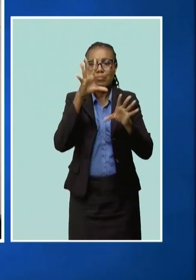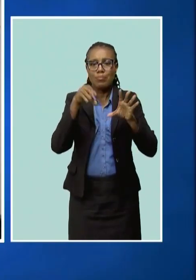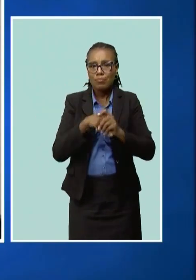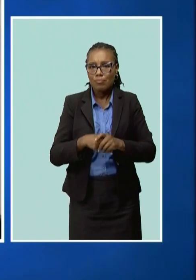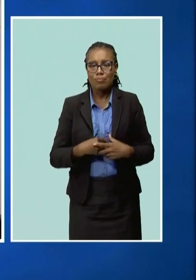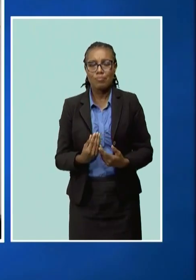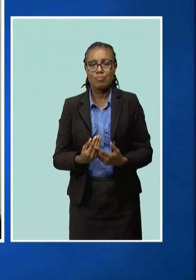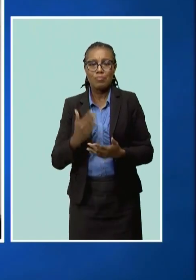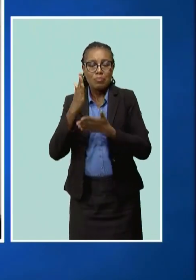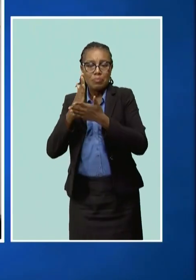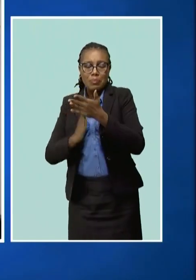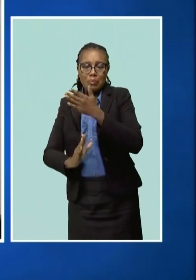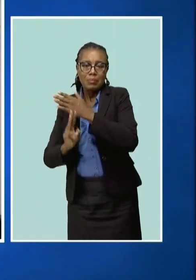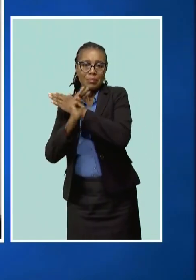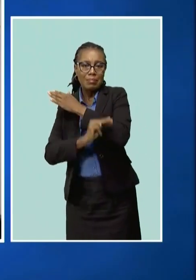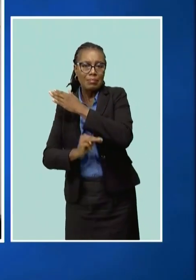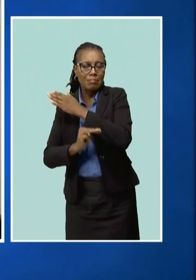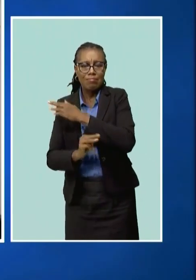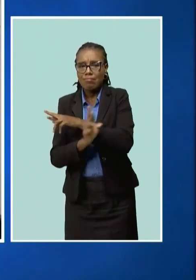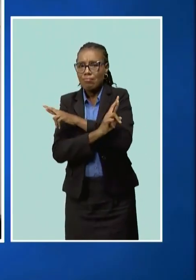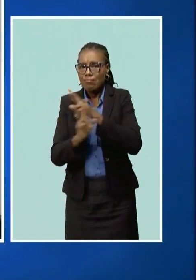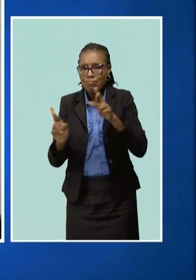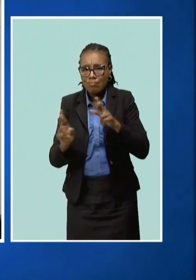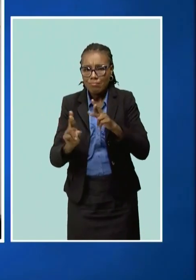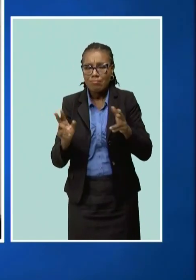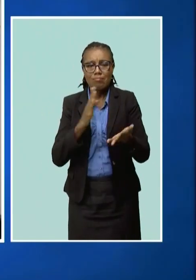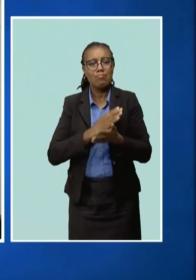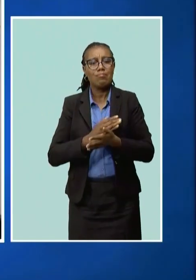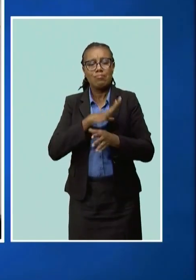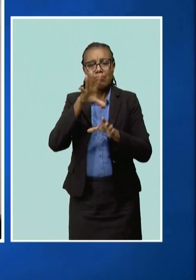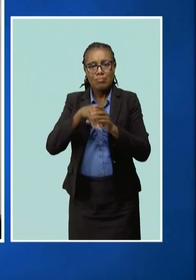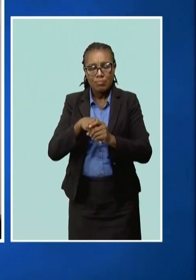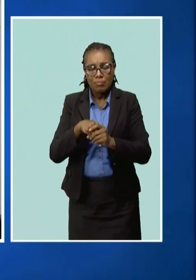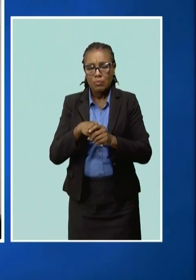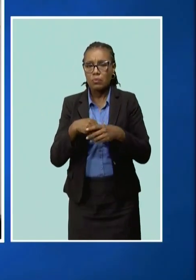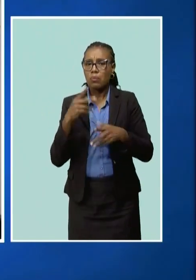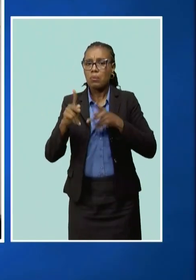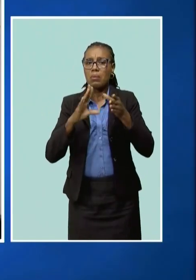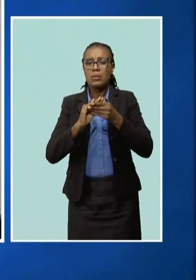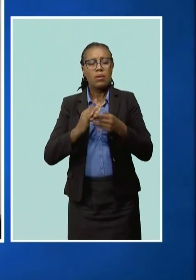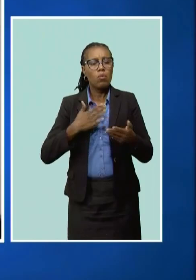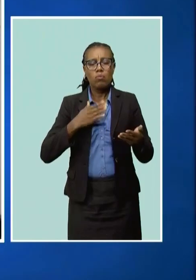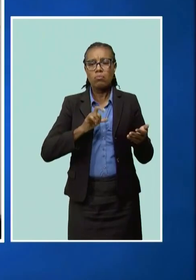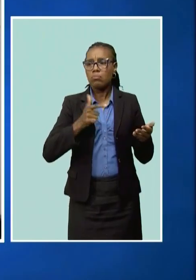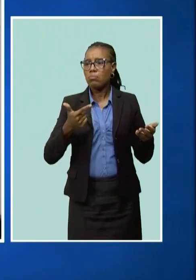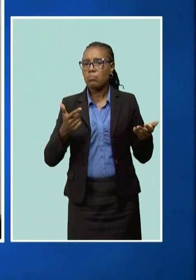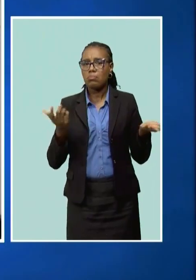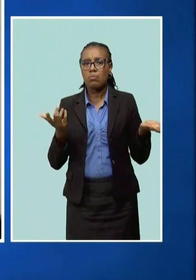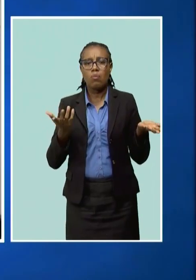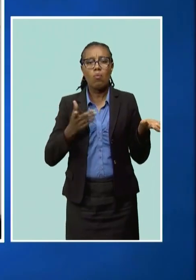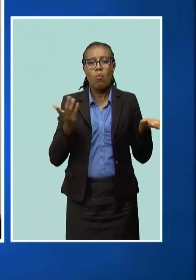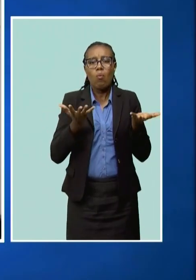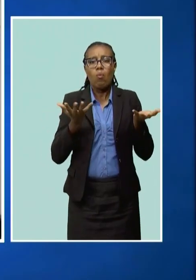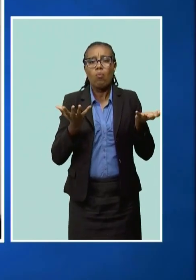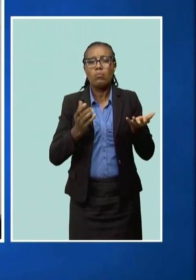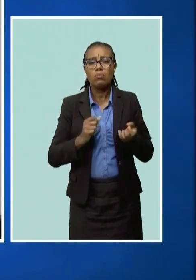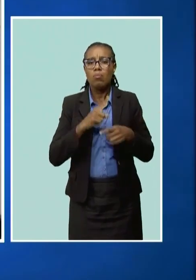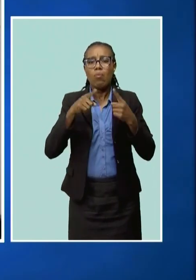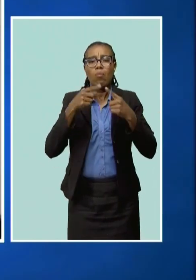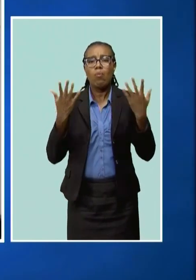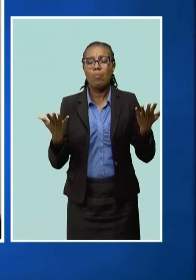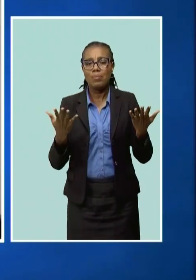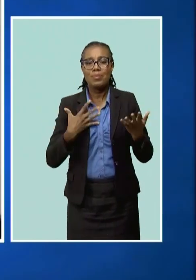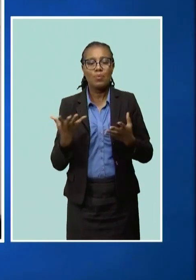part of St. Michael, etc. So people are saying, when will we be next in terms to go through the program to